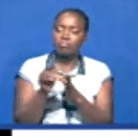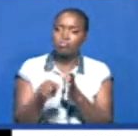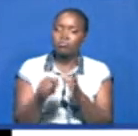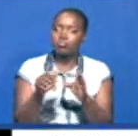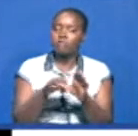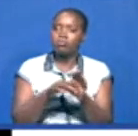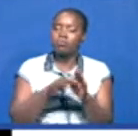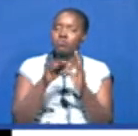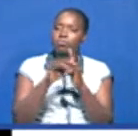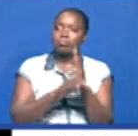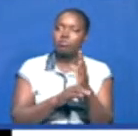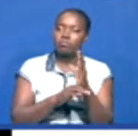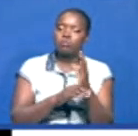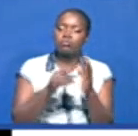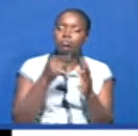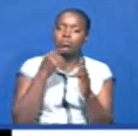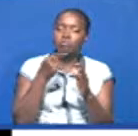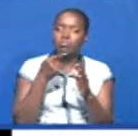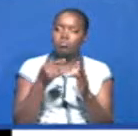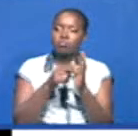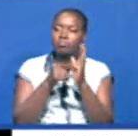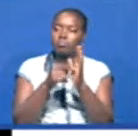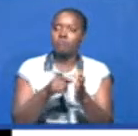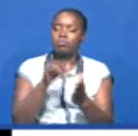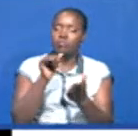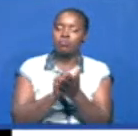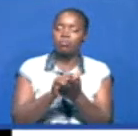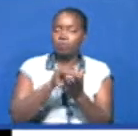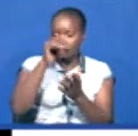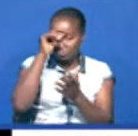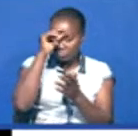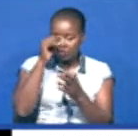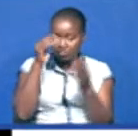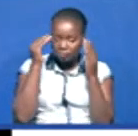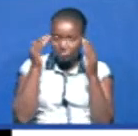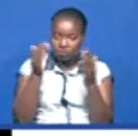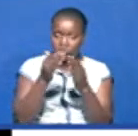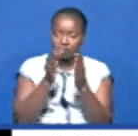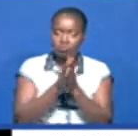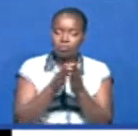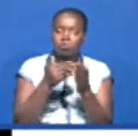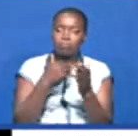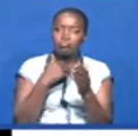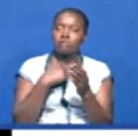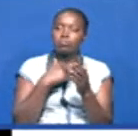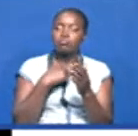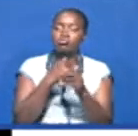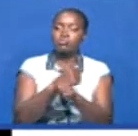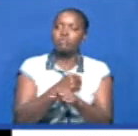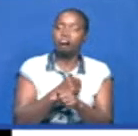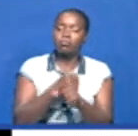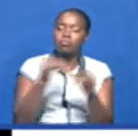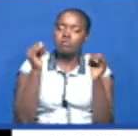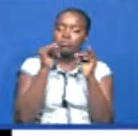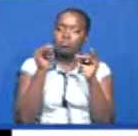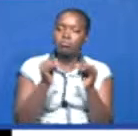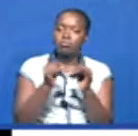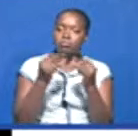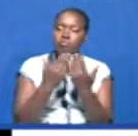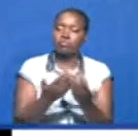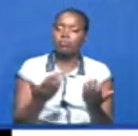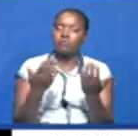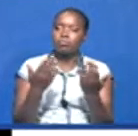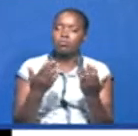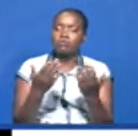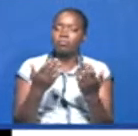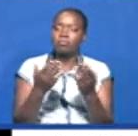memberships indicate the commitment of the government towards protection of intellectual property